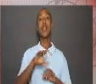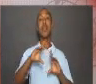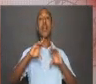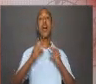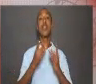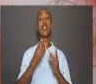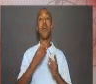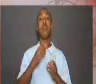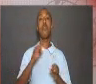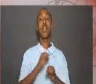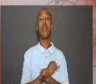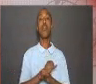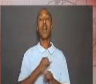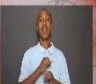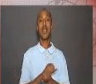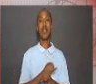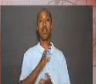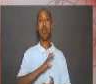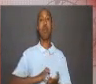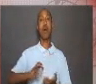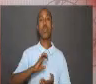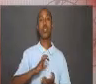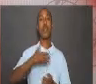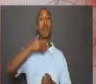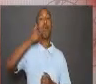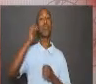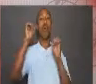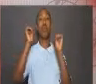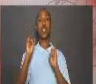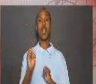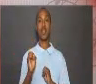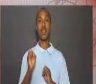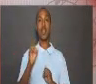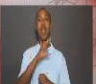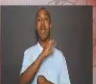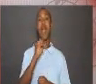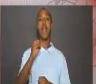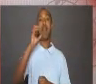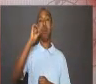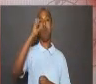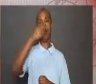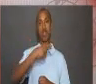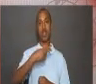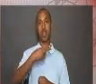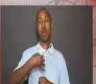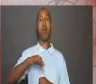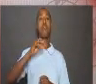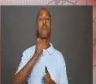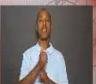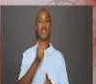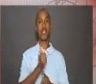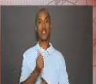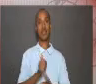of inorganic compounds as most oxides and hydroxides of metals.